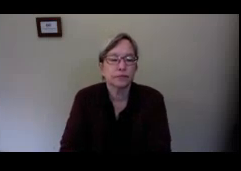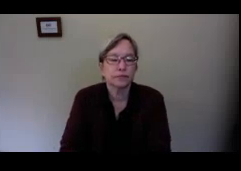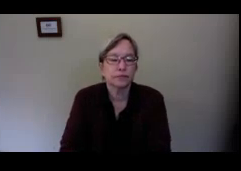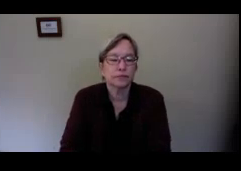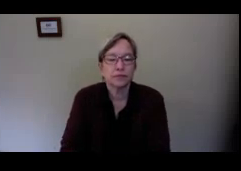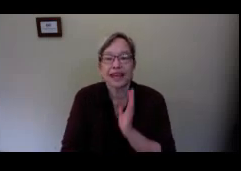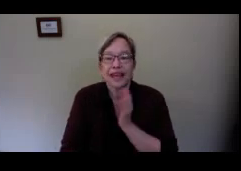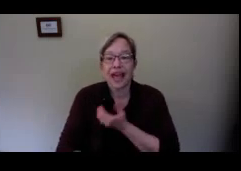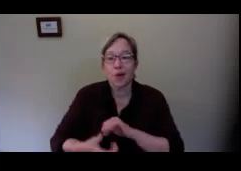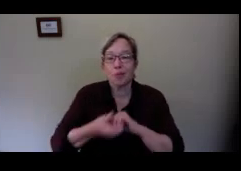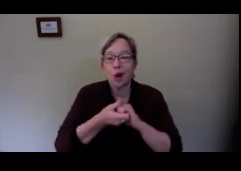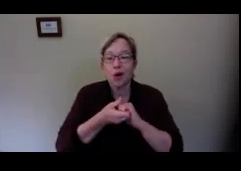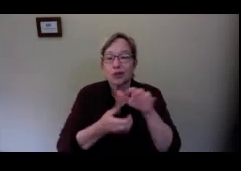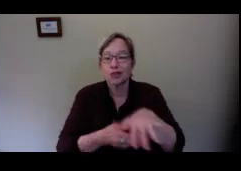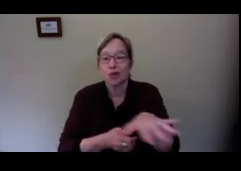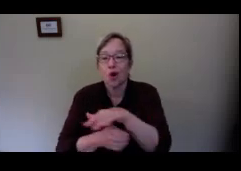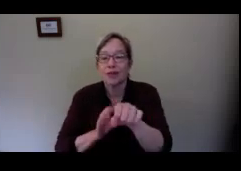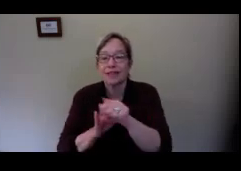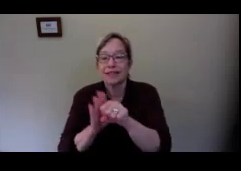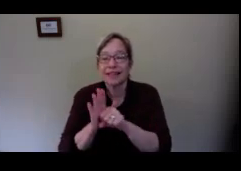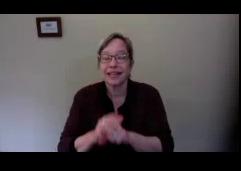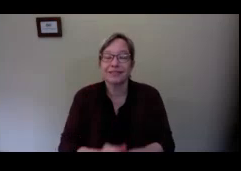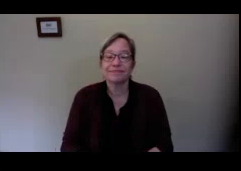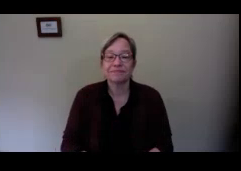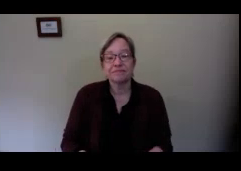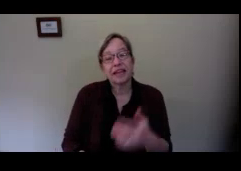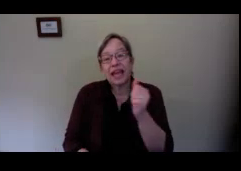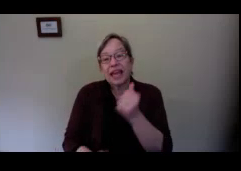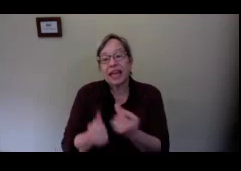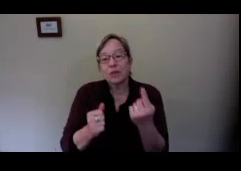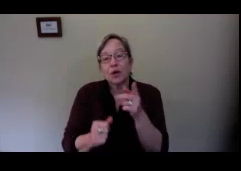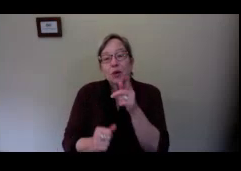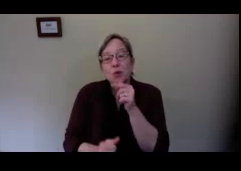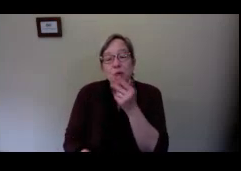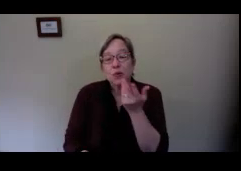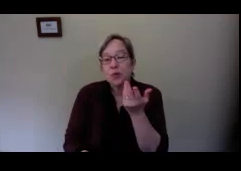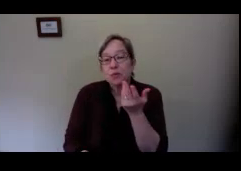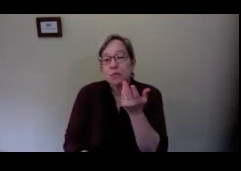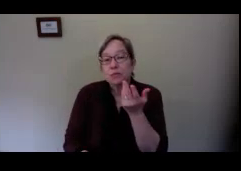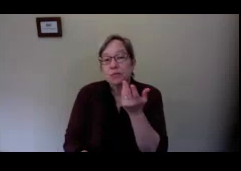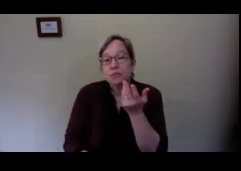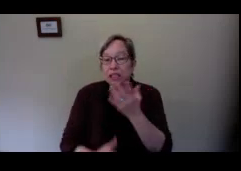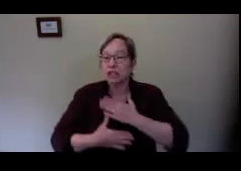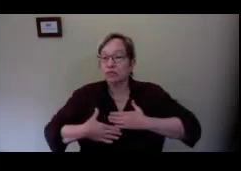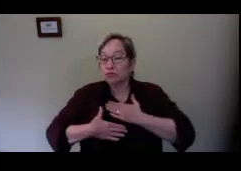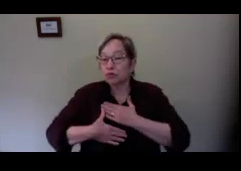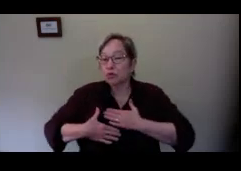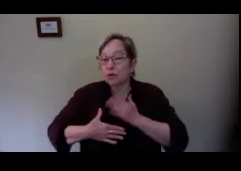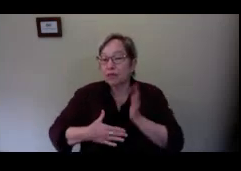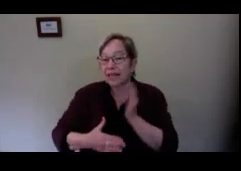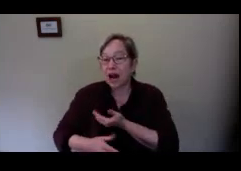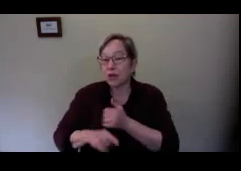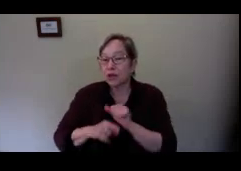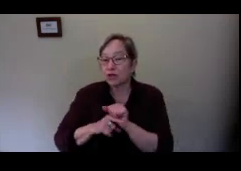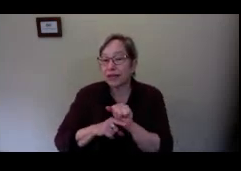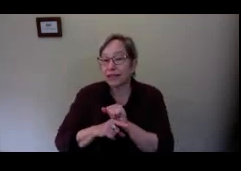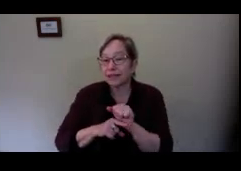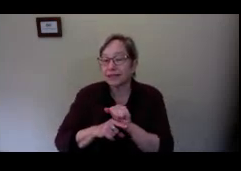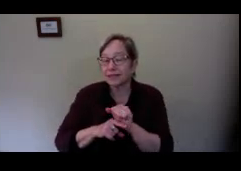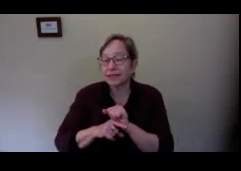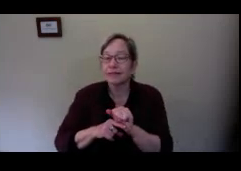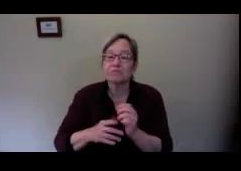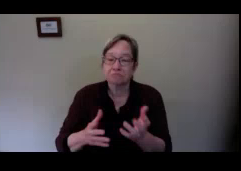partners across the state, and anyone who does enjoy our trainings here at